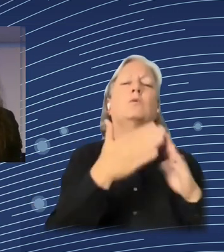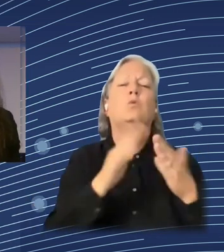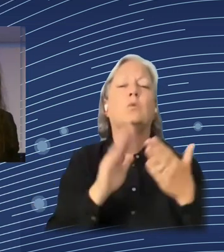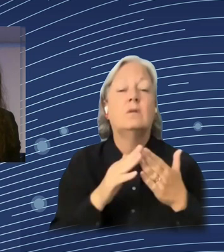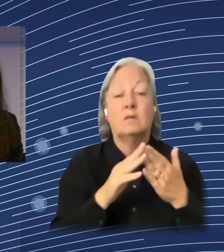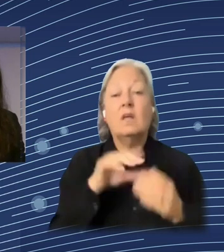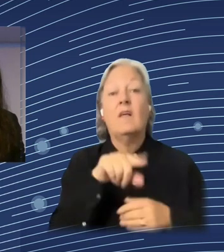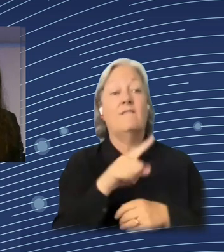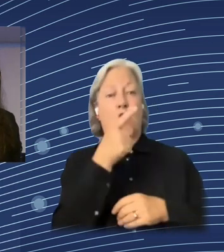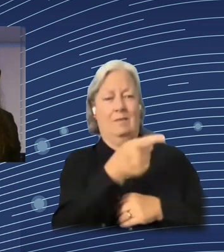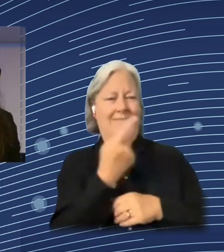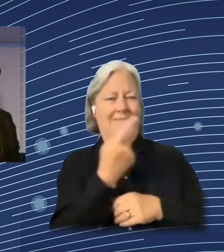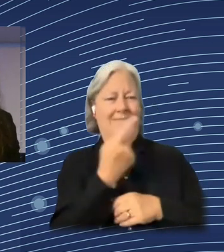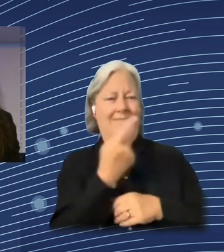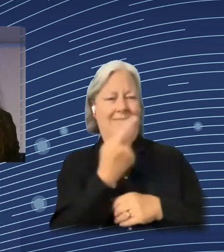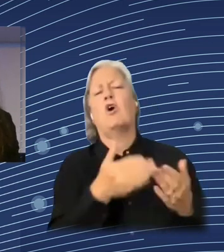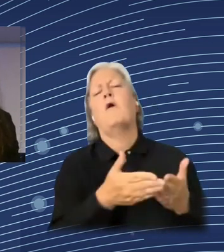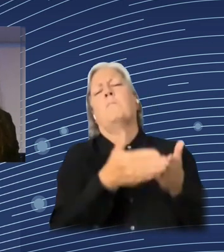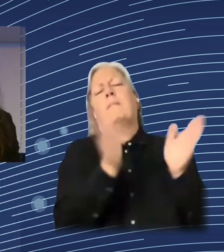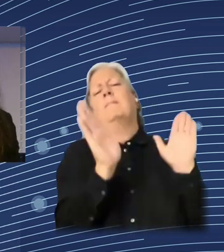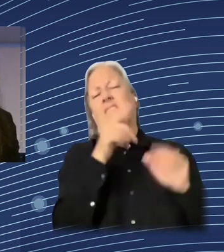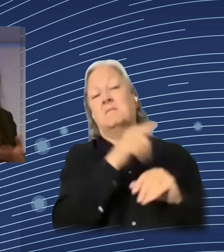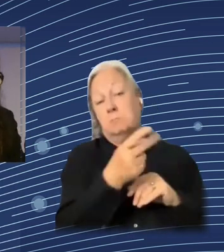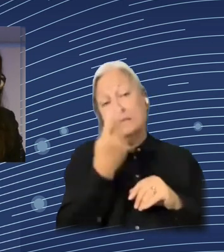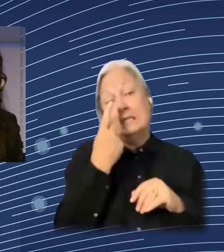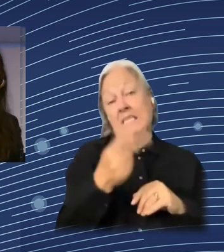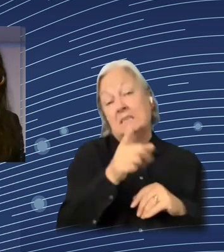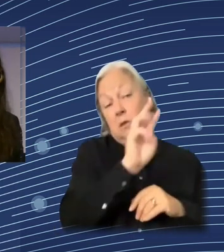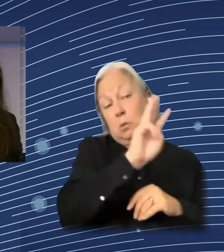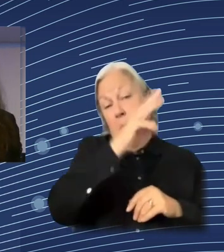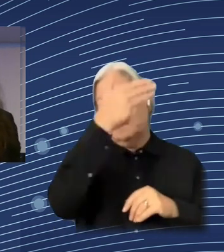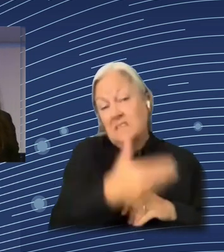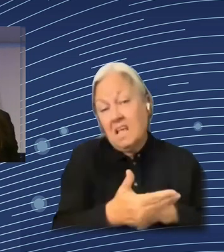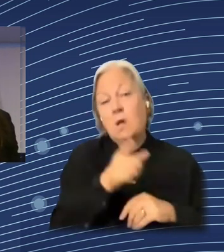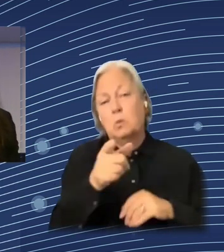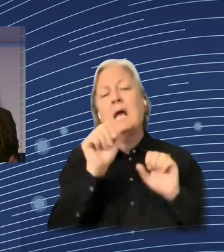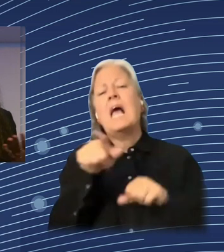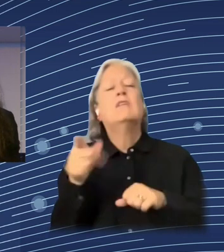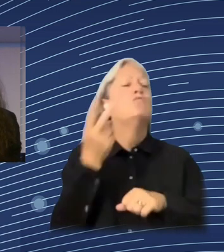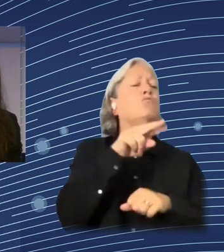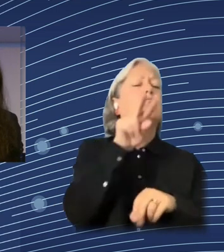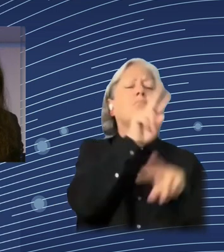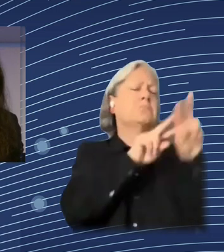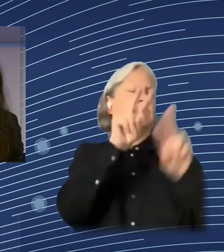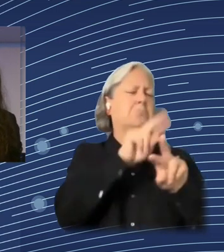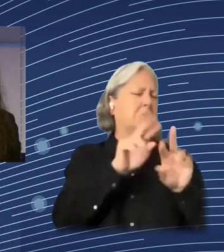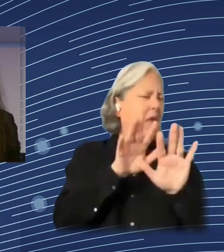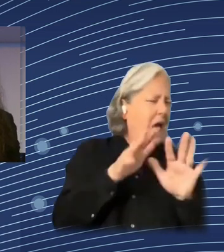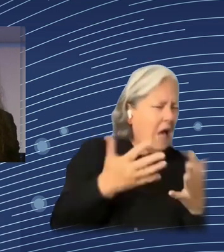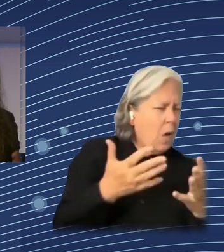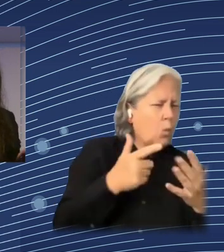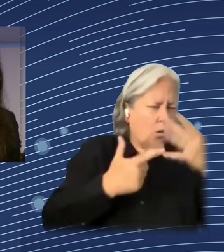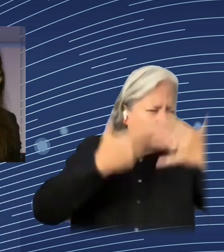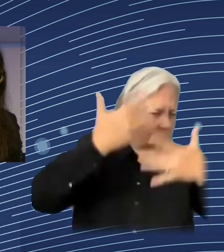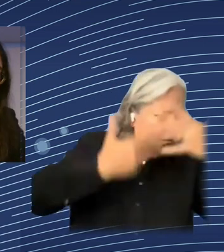is public. You can check in our website and check anything related to the algorithm. And one of the things after having